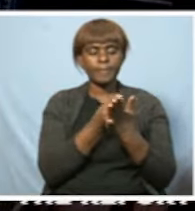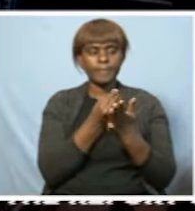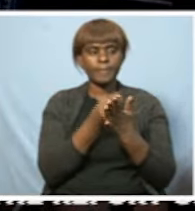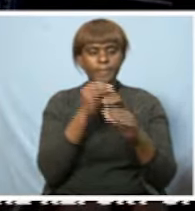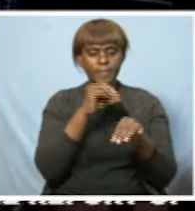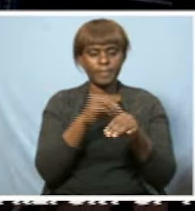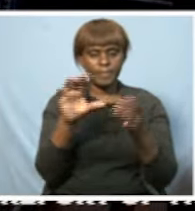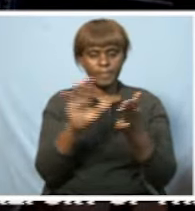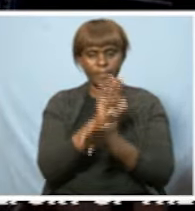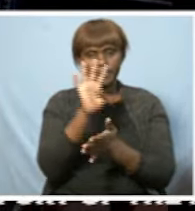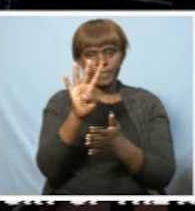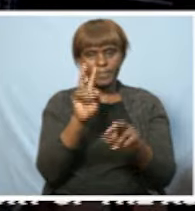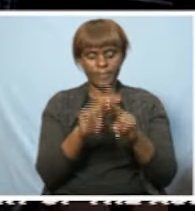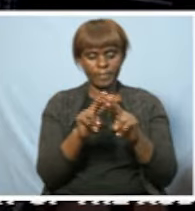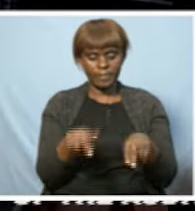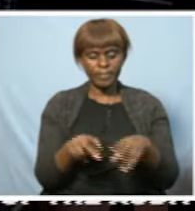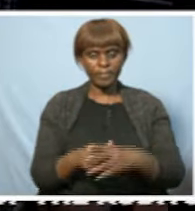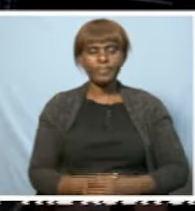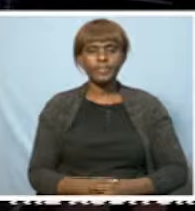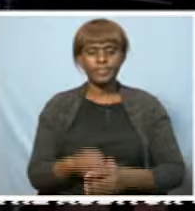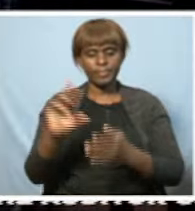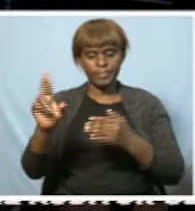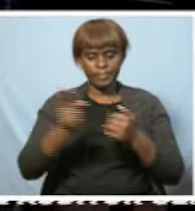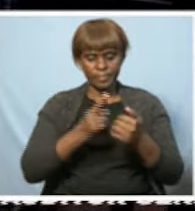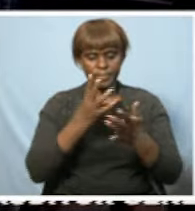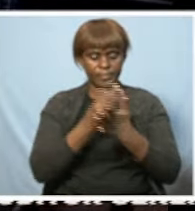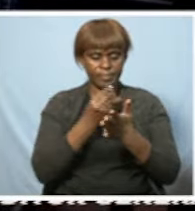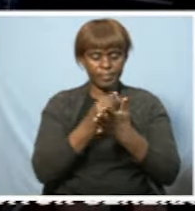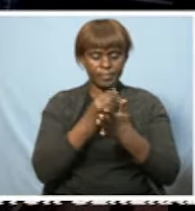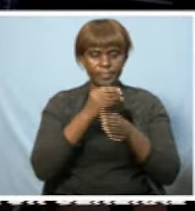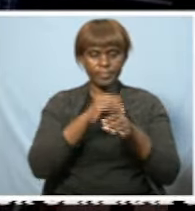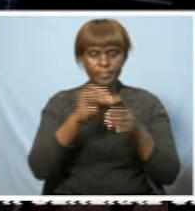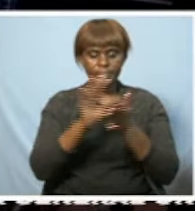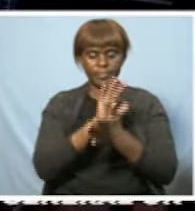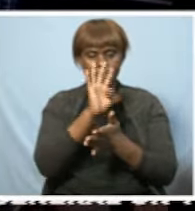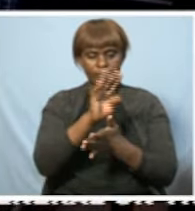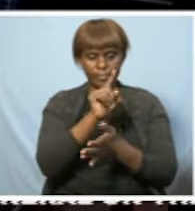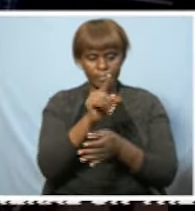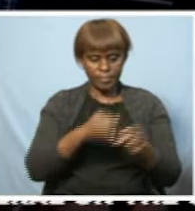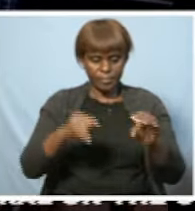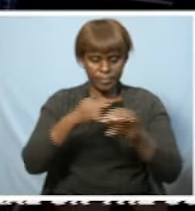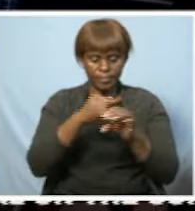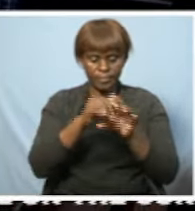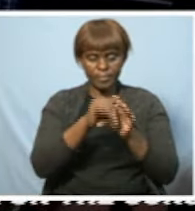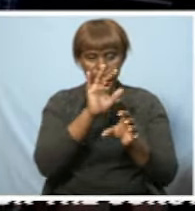4, Chair. The retained funds. This involves